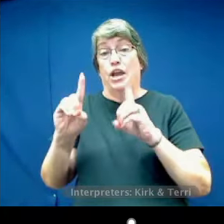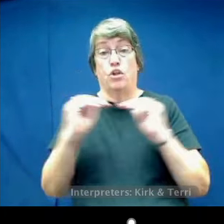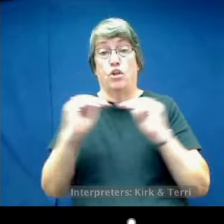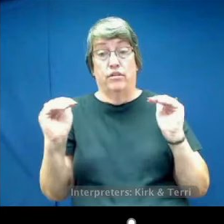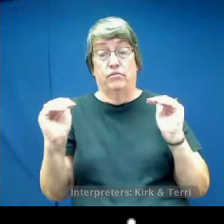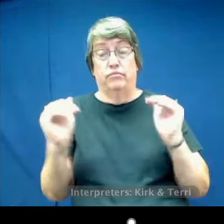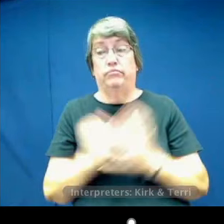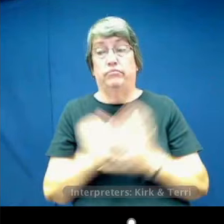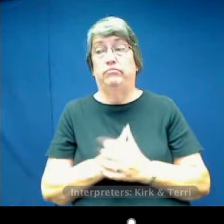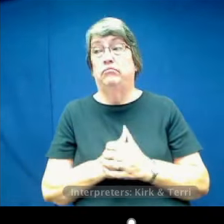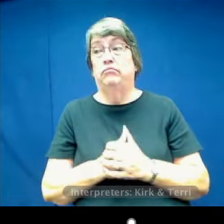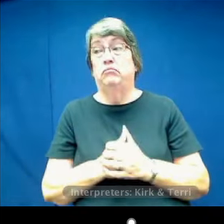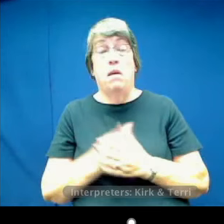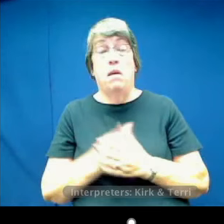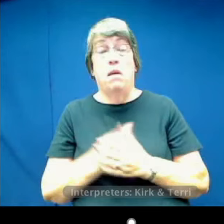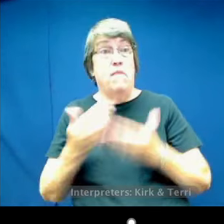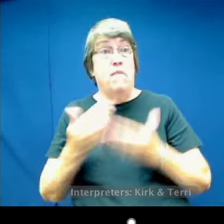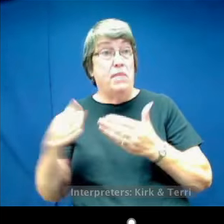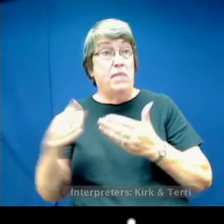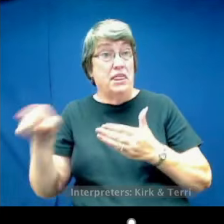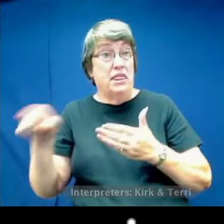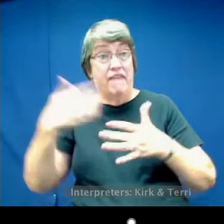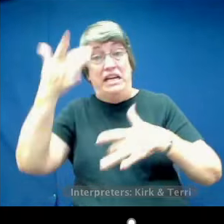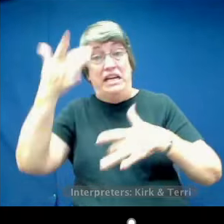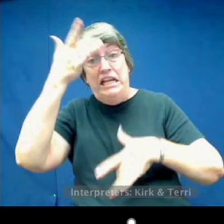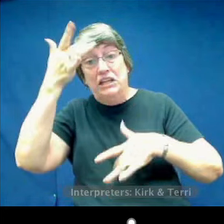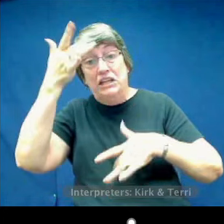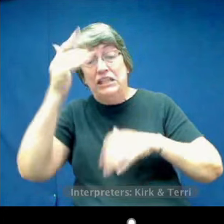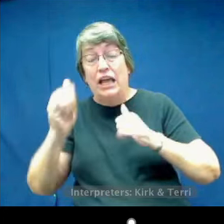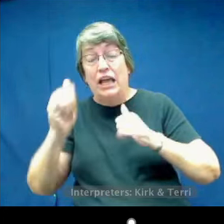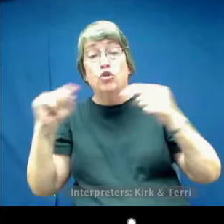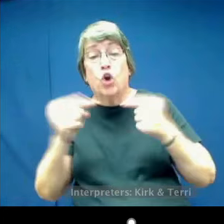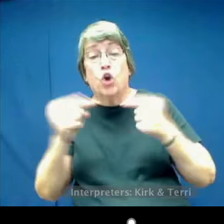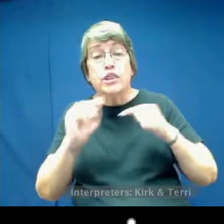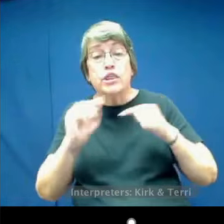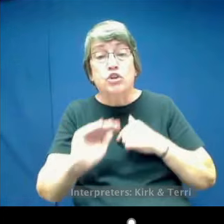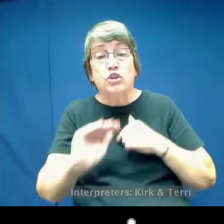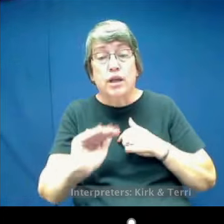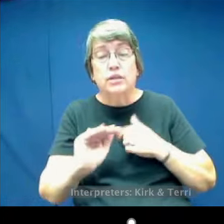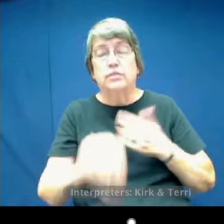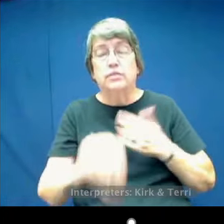might harm the child, which parent can provide a better home environment,